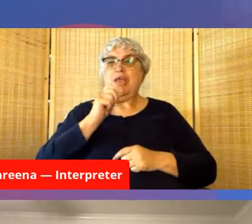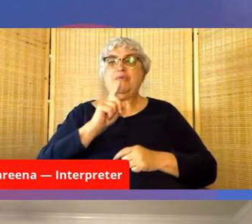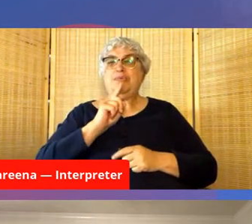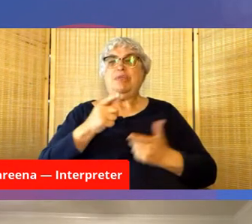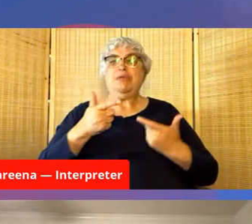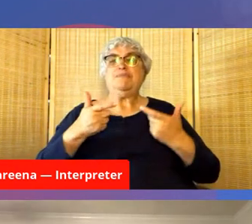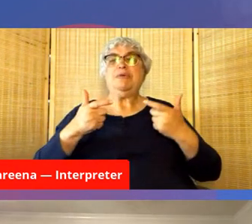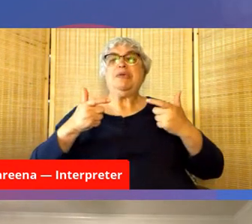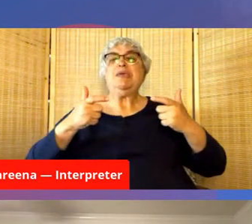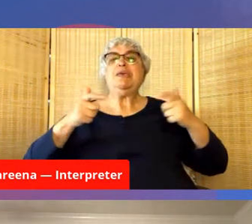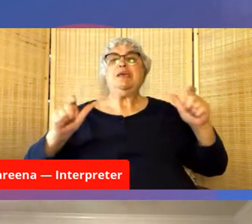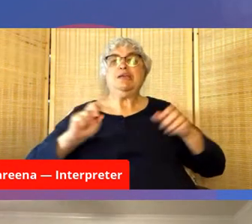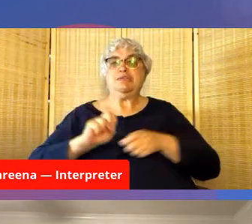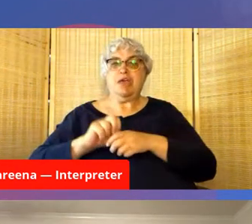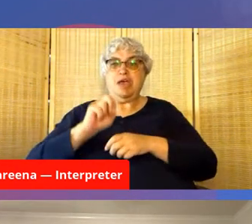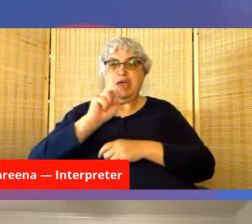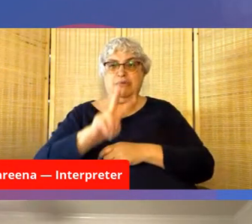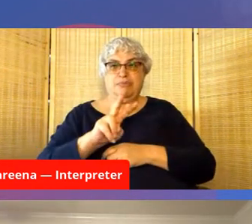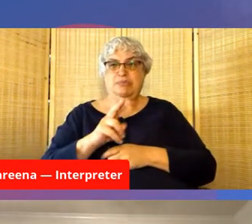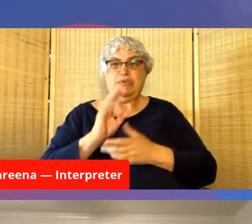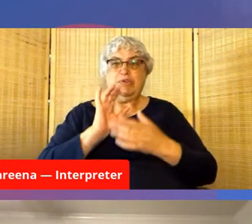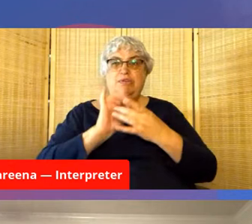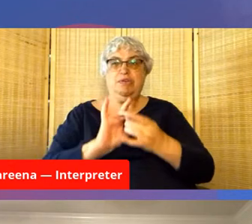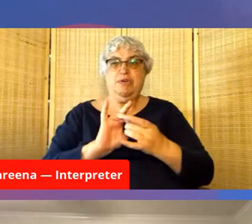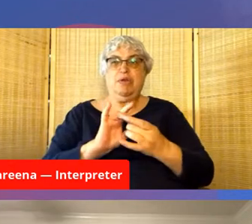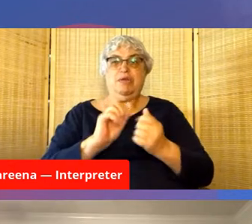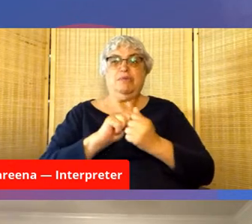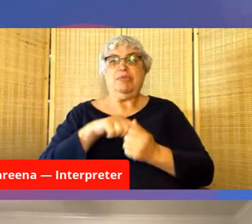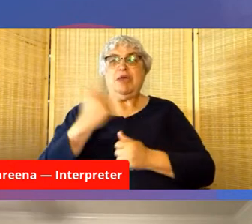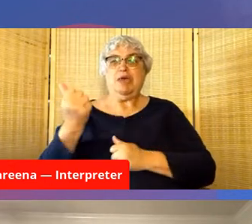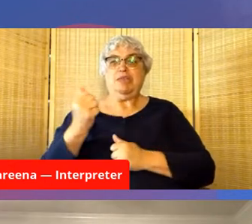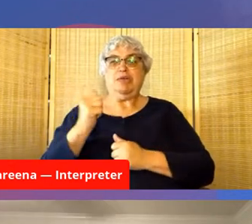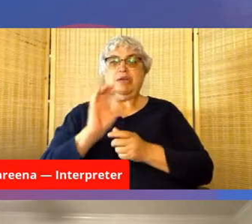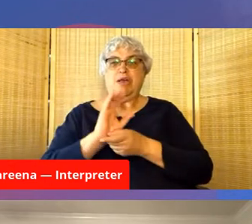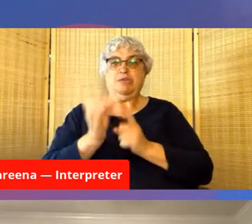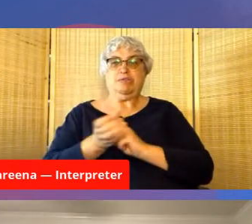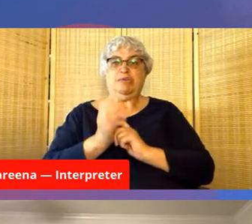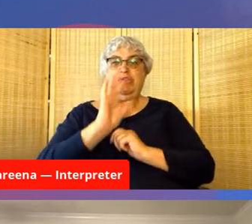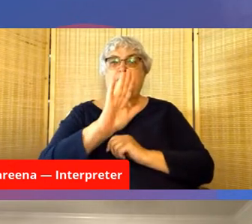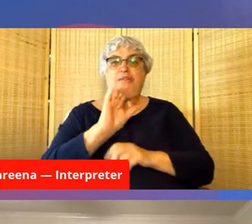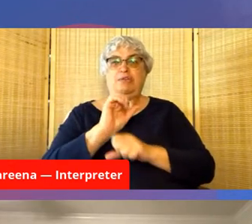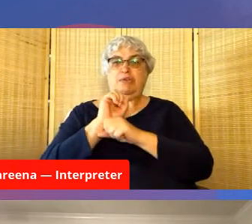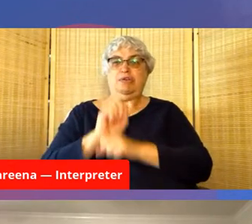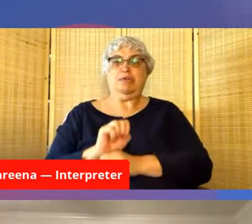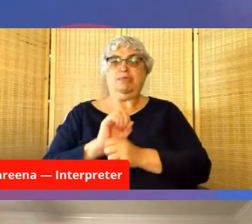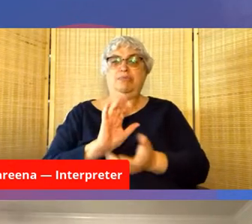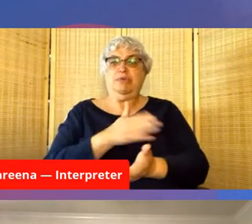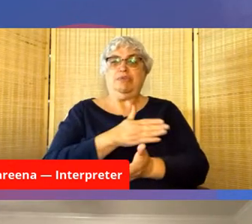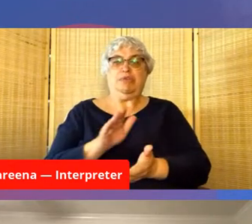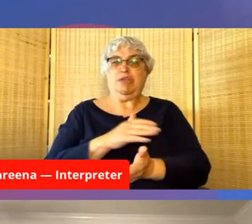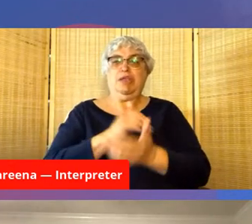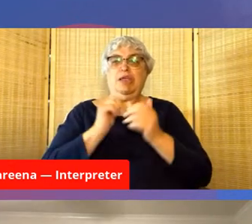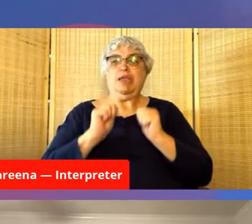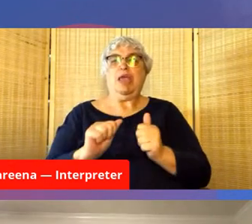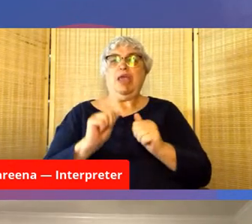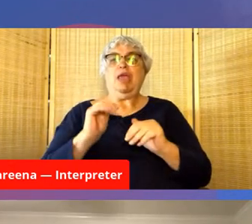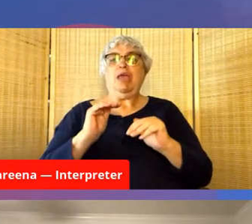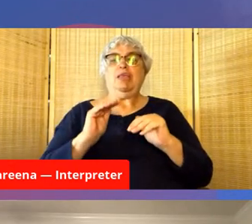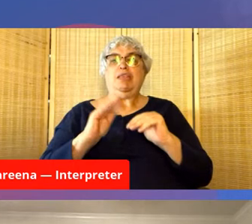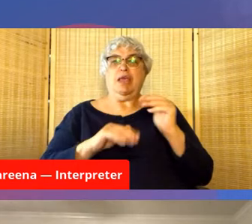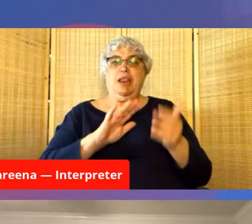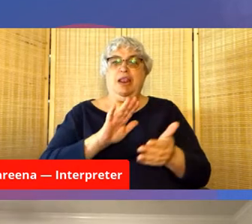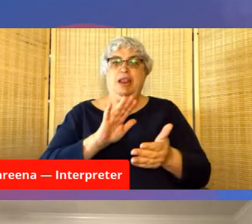to join with another culture's tradition and understand it. And maybe music has an incredible advantage over language in that